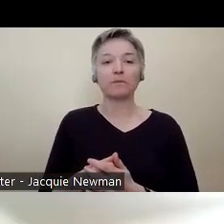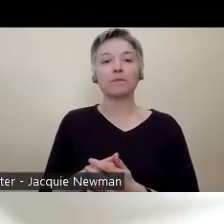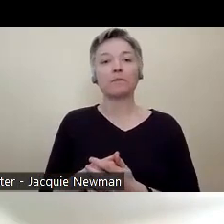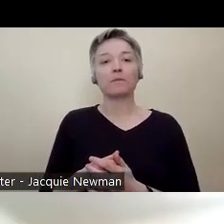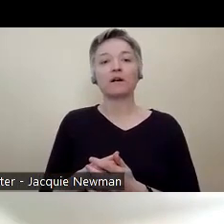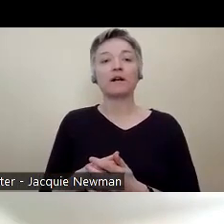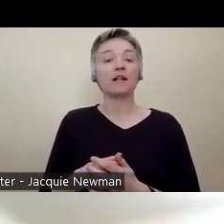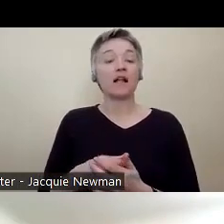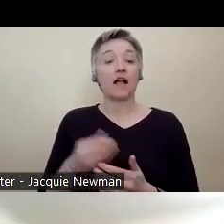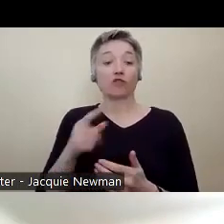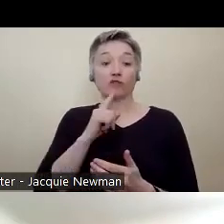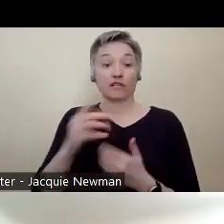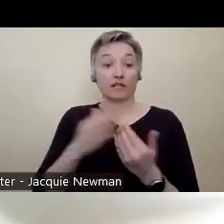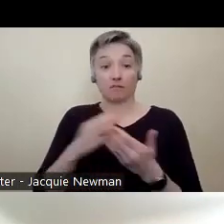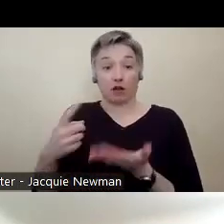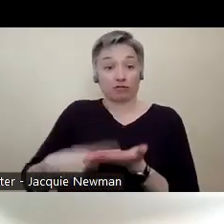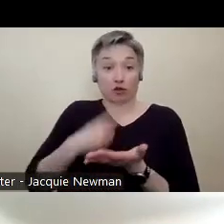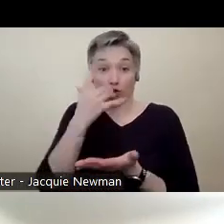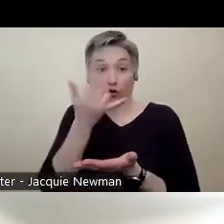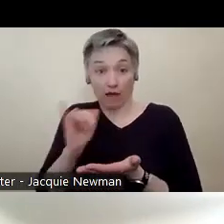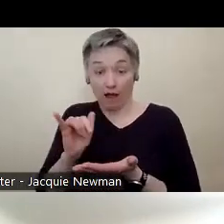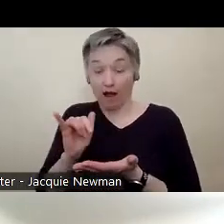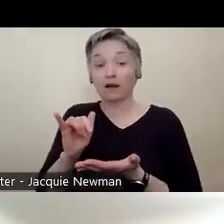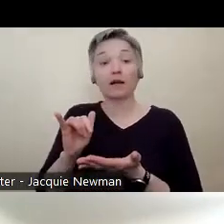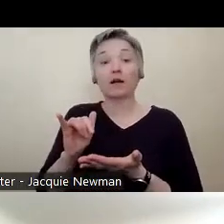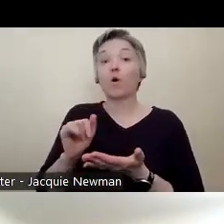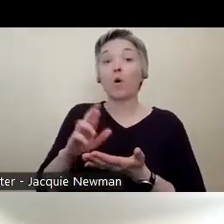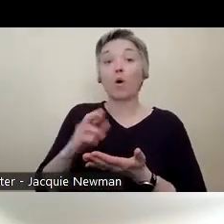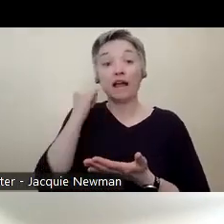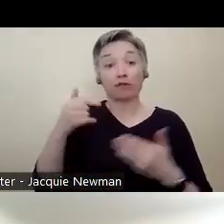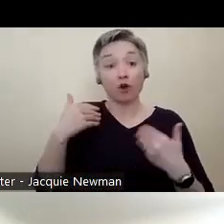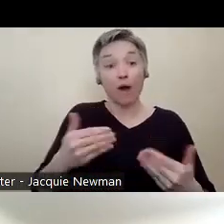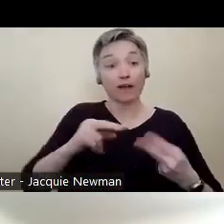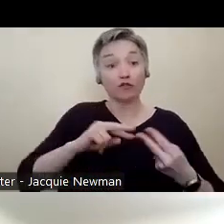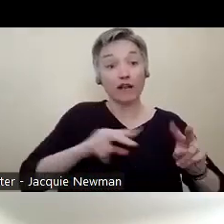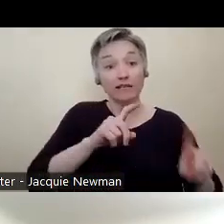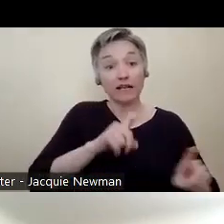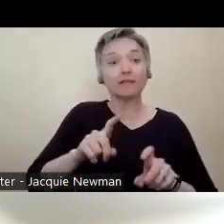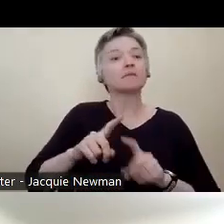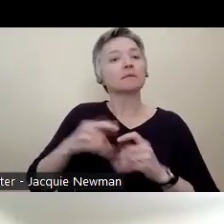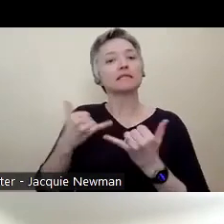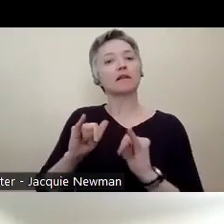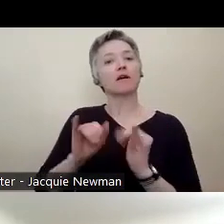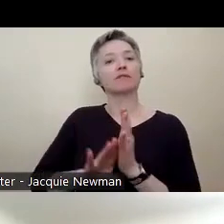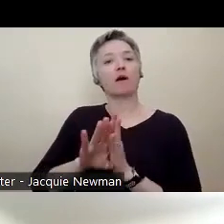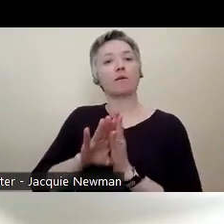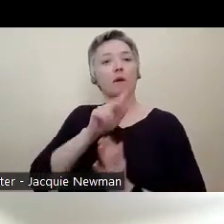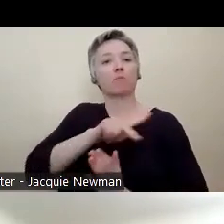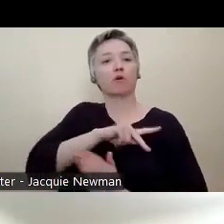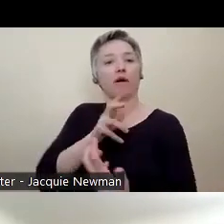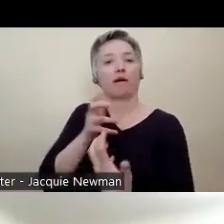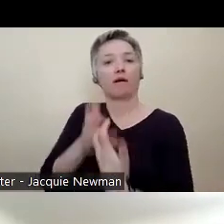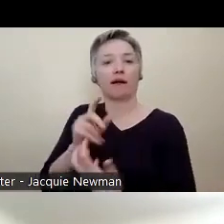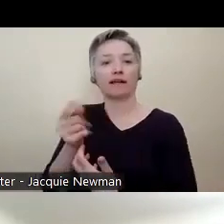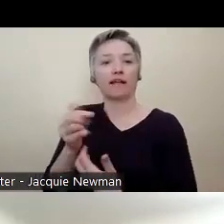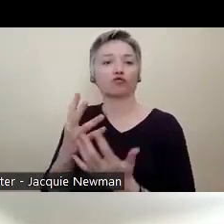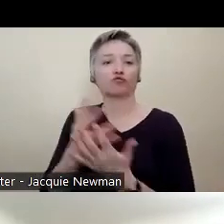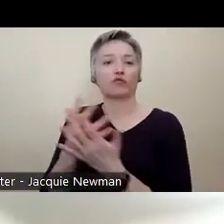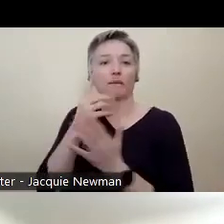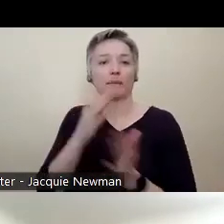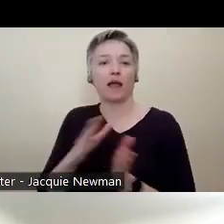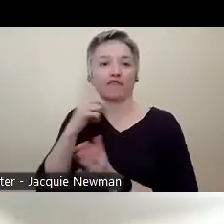that visit, whether or not genetic testing is pursued, we develop a personalized cancer screening plan for everyone we